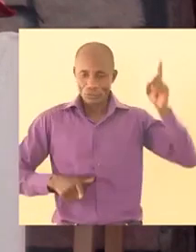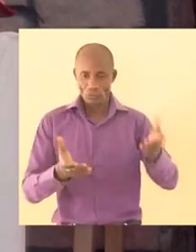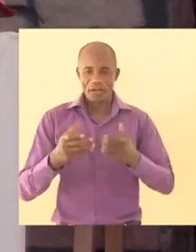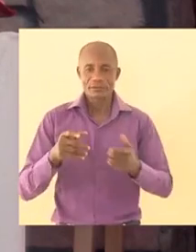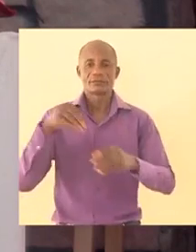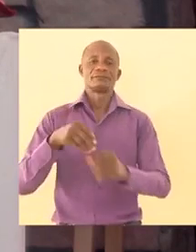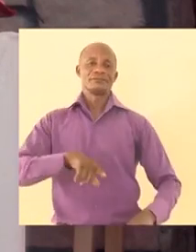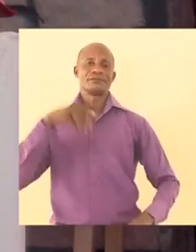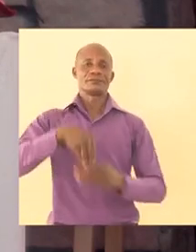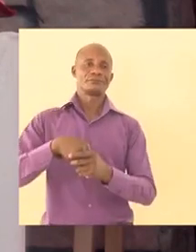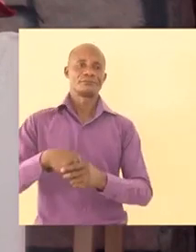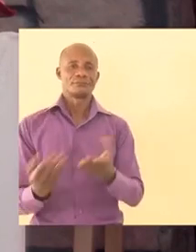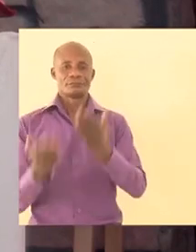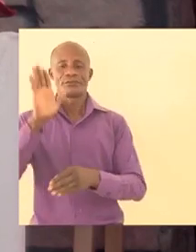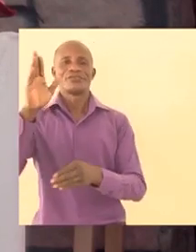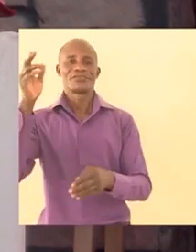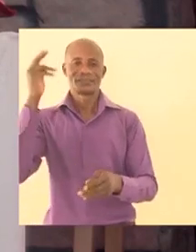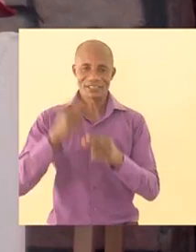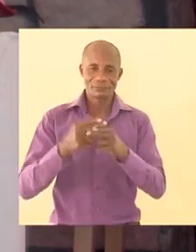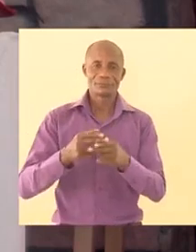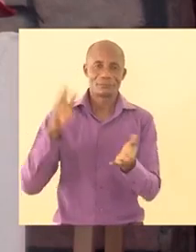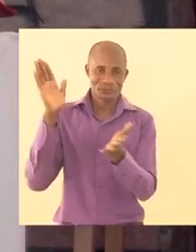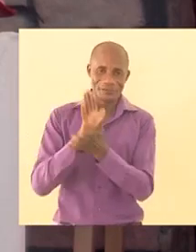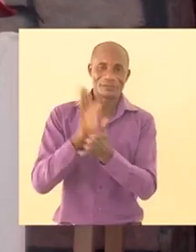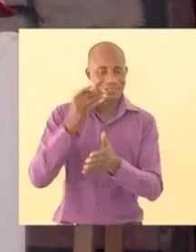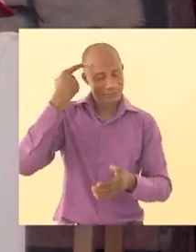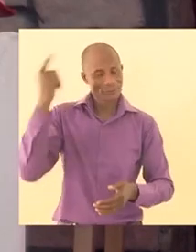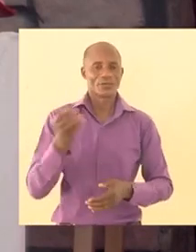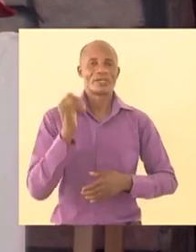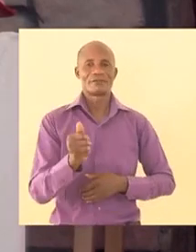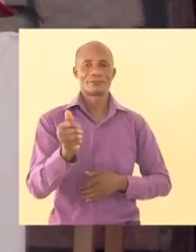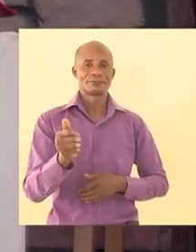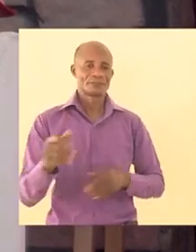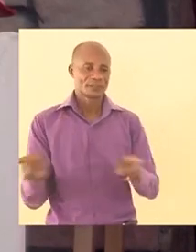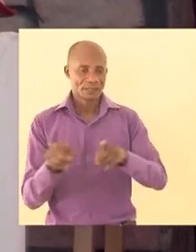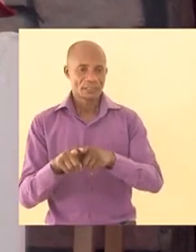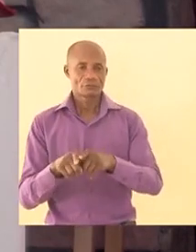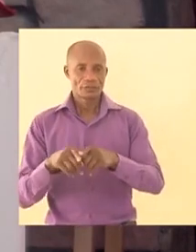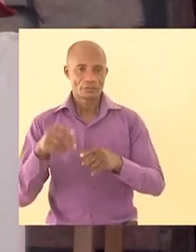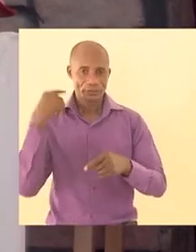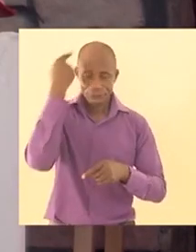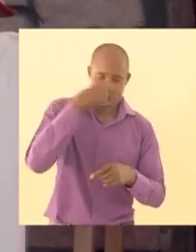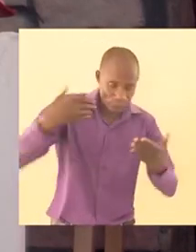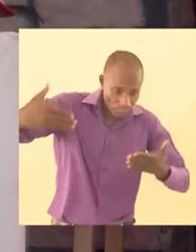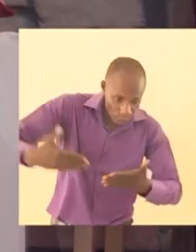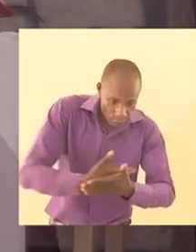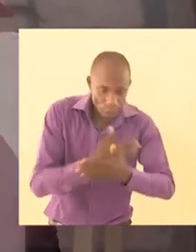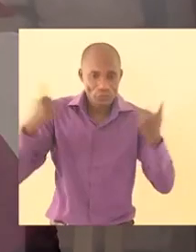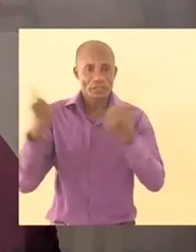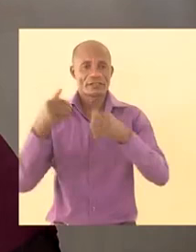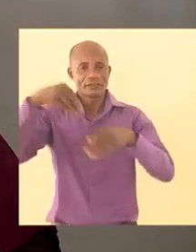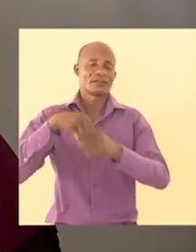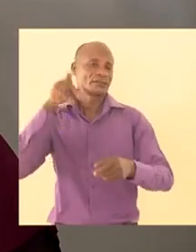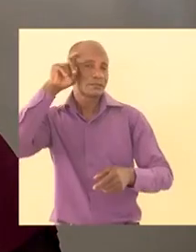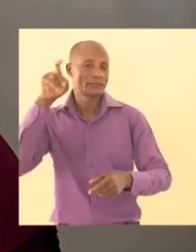desires to dwell in. May your name be praised forever. As we face new challenges,